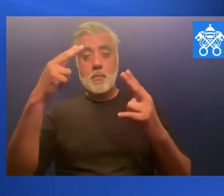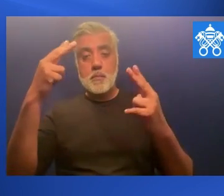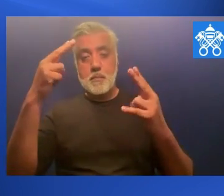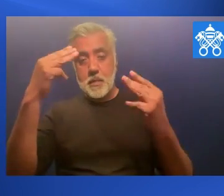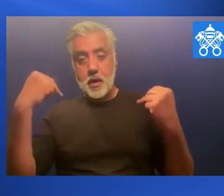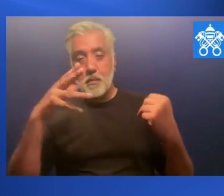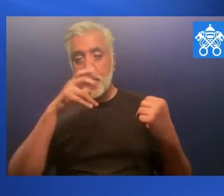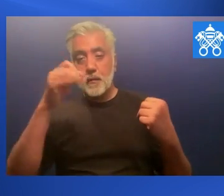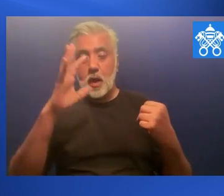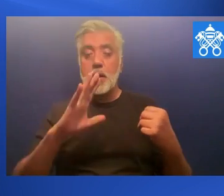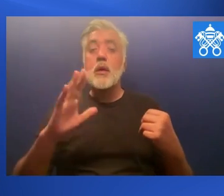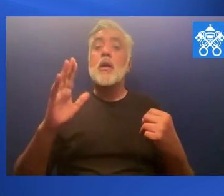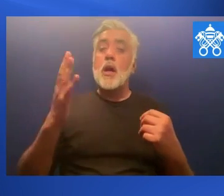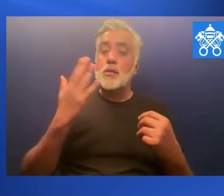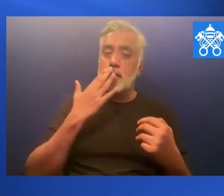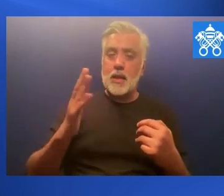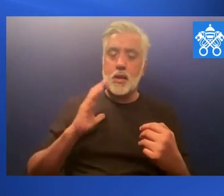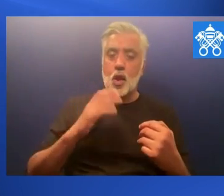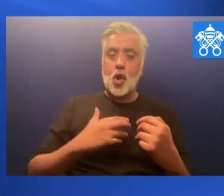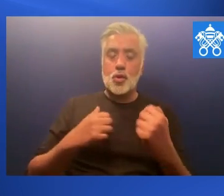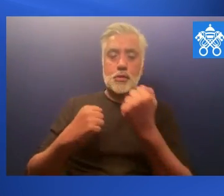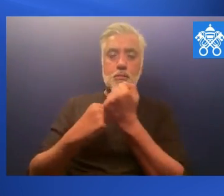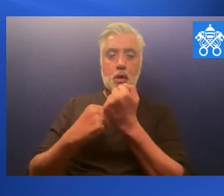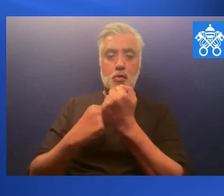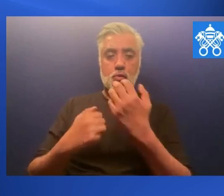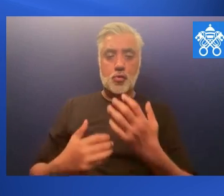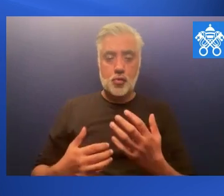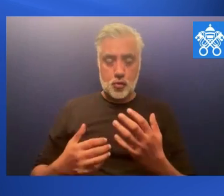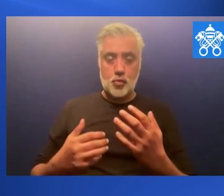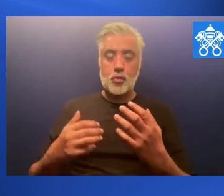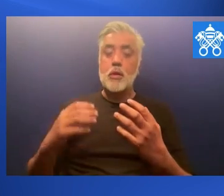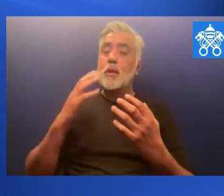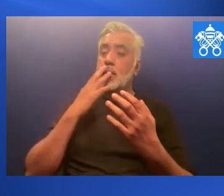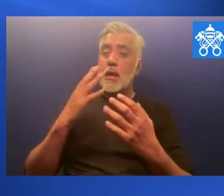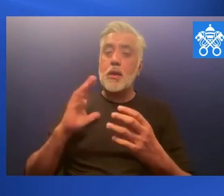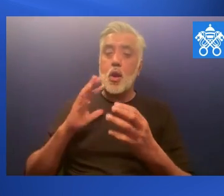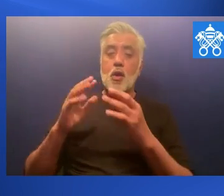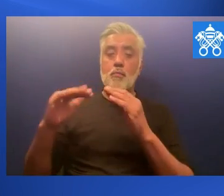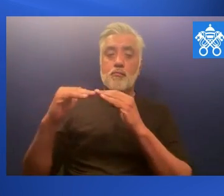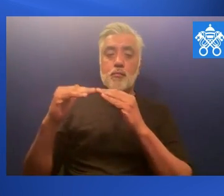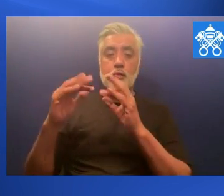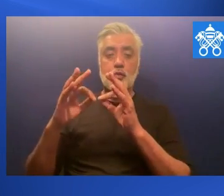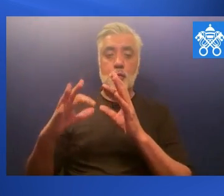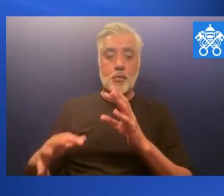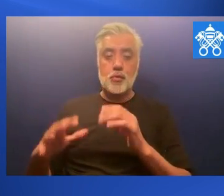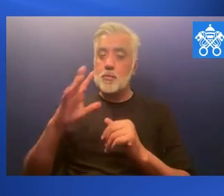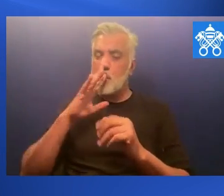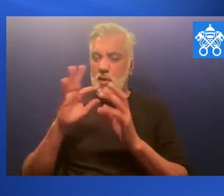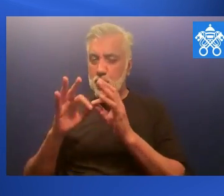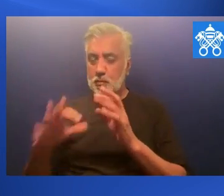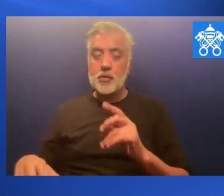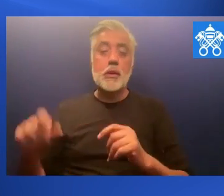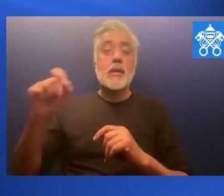the Solemnity of Mary, the Mother of God. On behalf of Vatican Media, I'd like to thank all of our media partners, Catholic